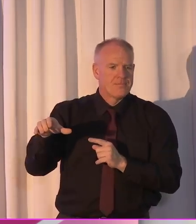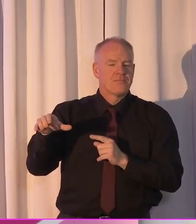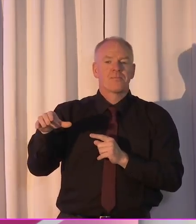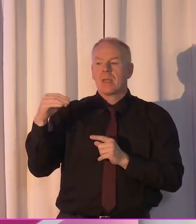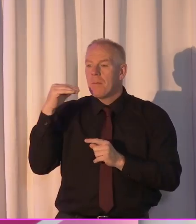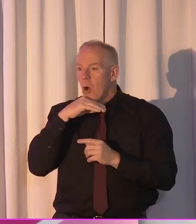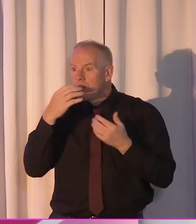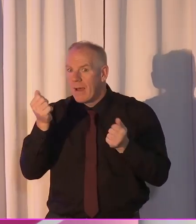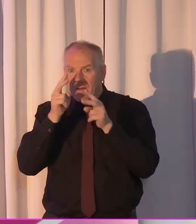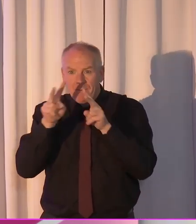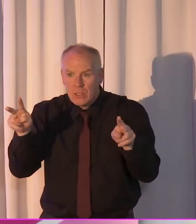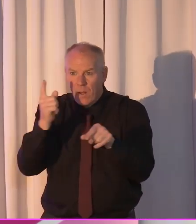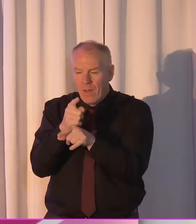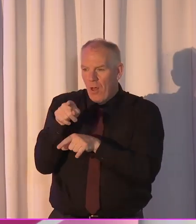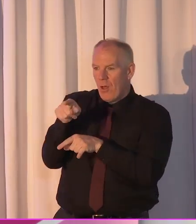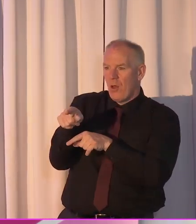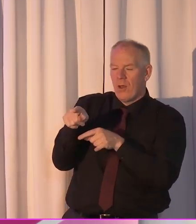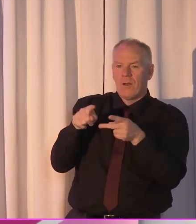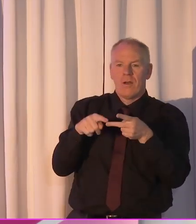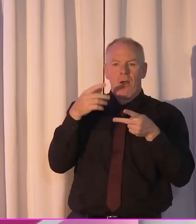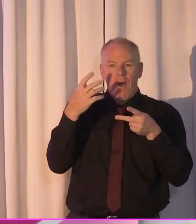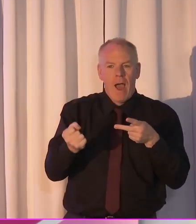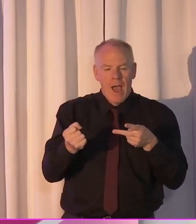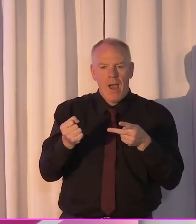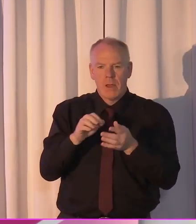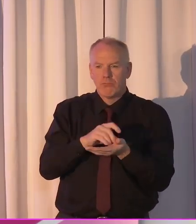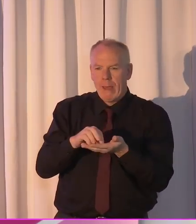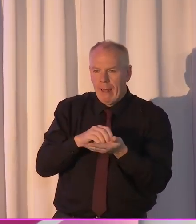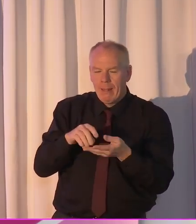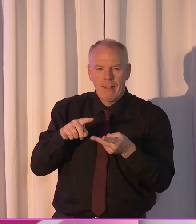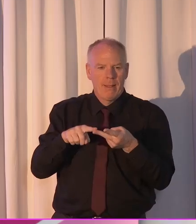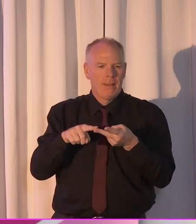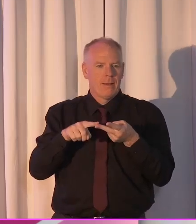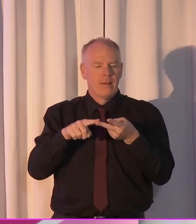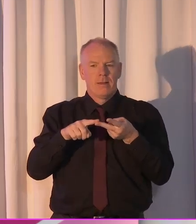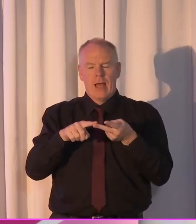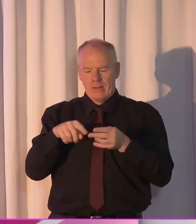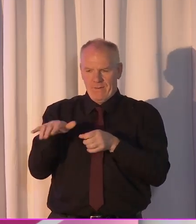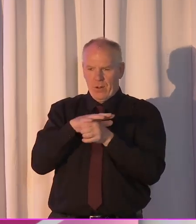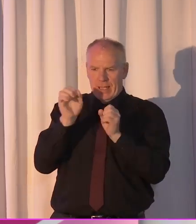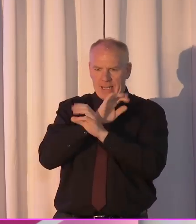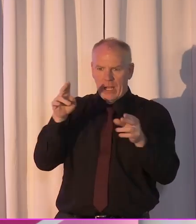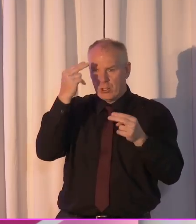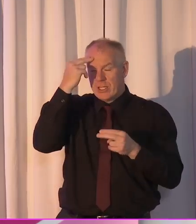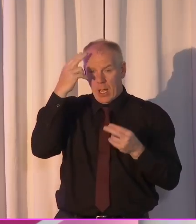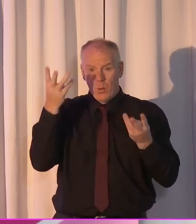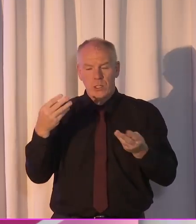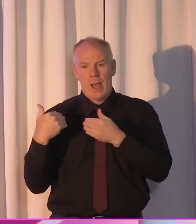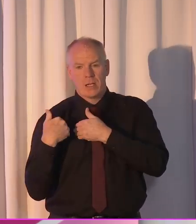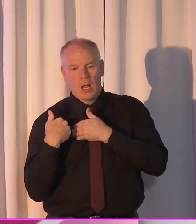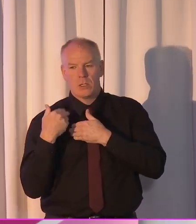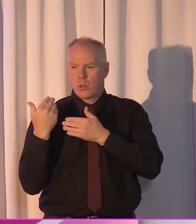we have the visuals, that we have the braille, that there is really good understanding. And I want to acknowledge the role of